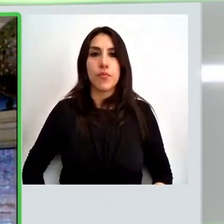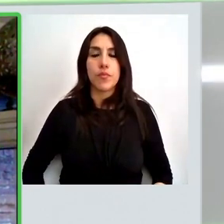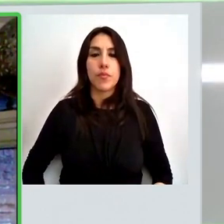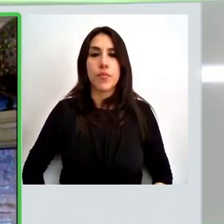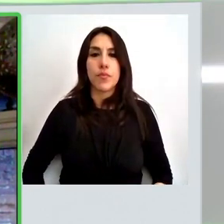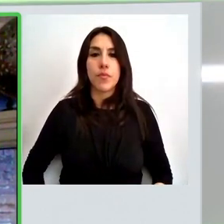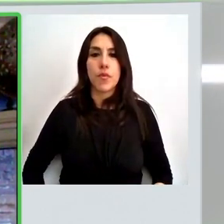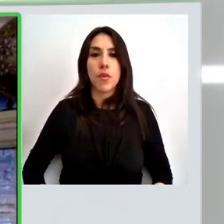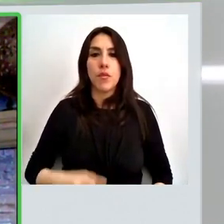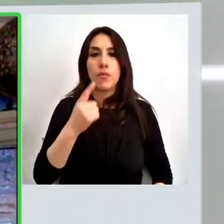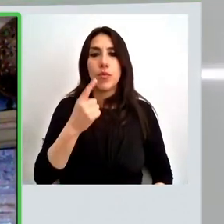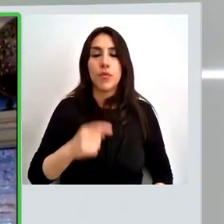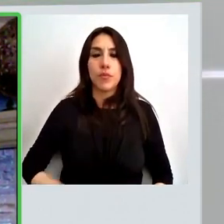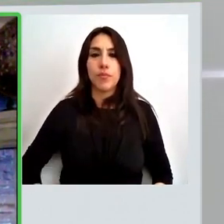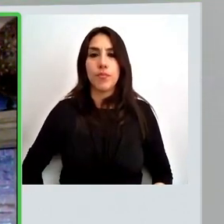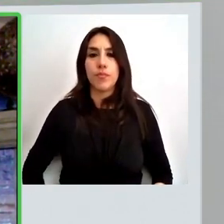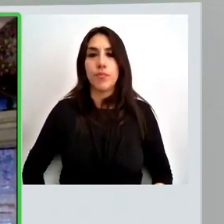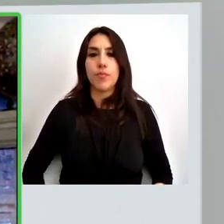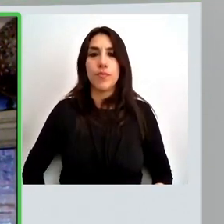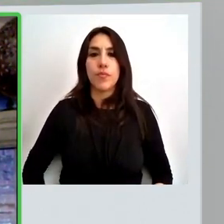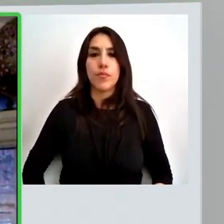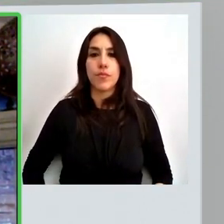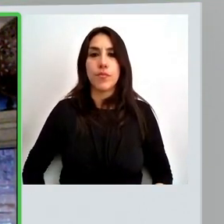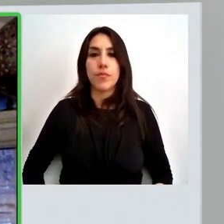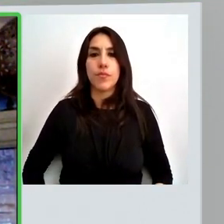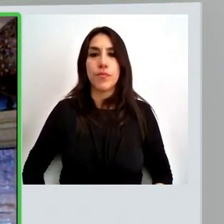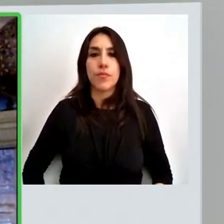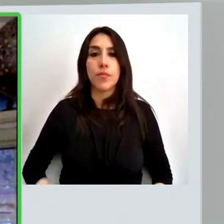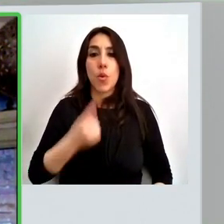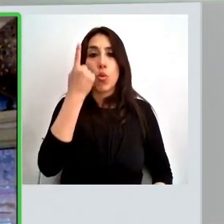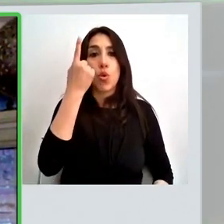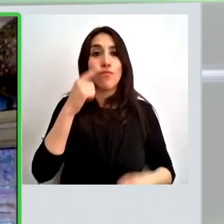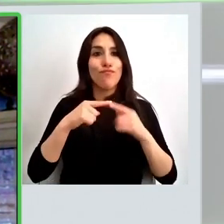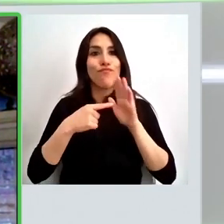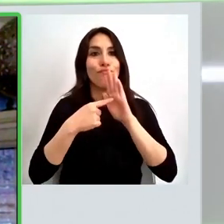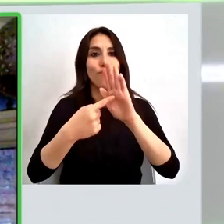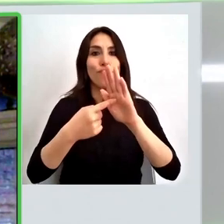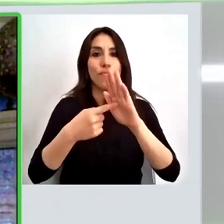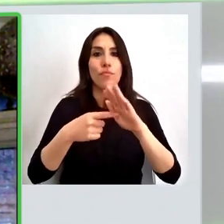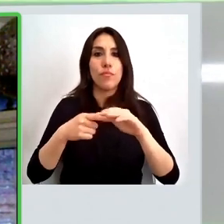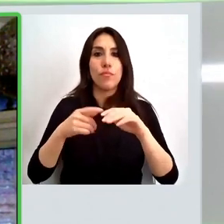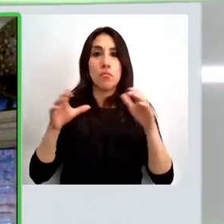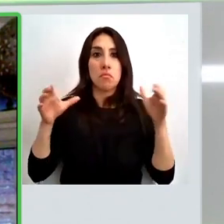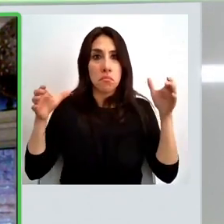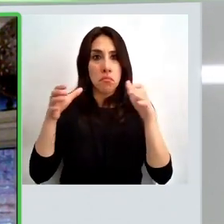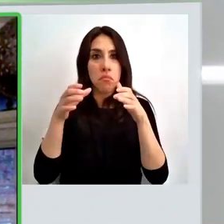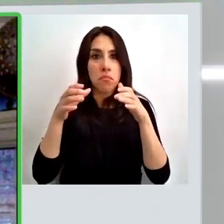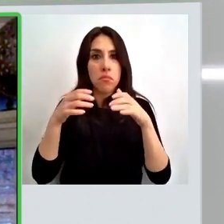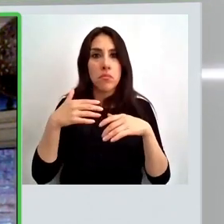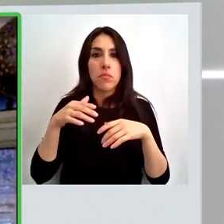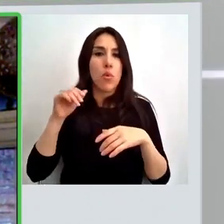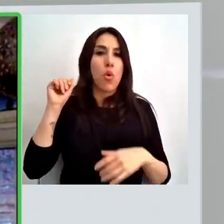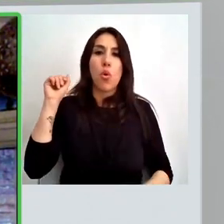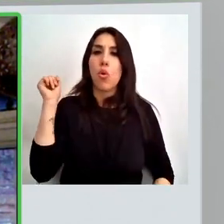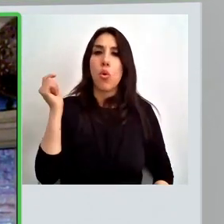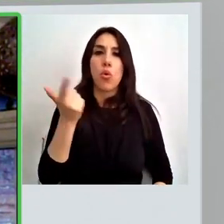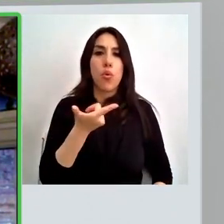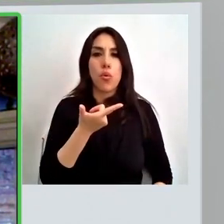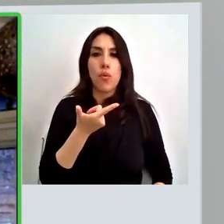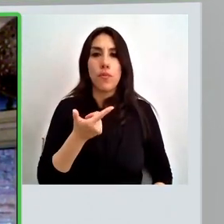brought together all of the disability employee resource group leaders from different